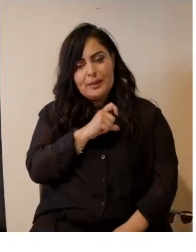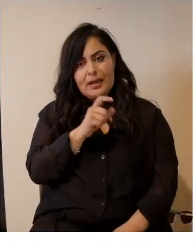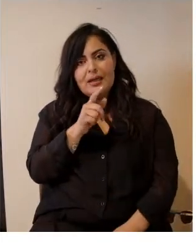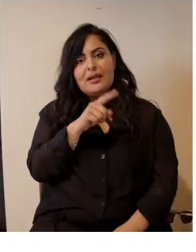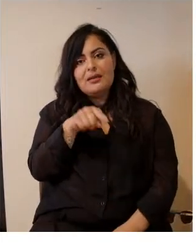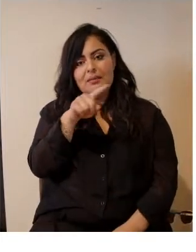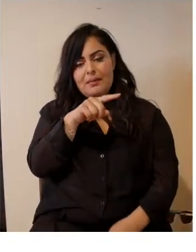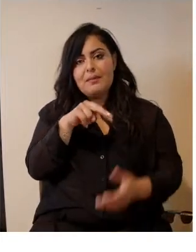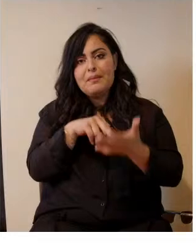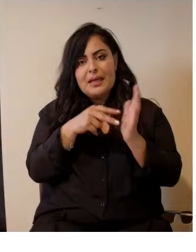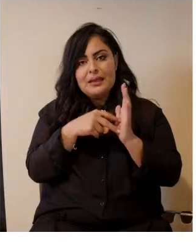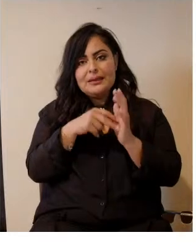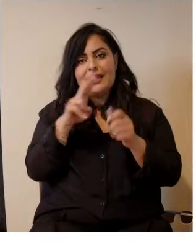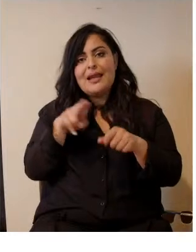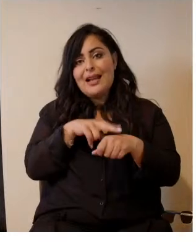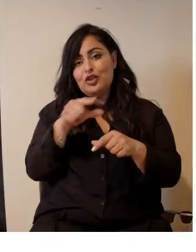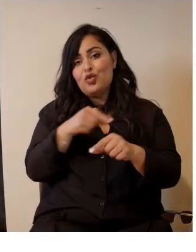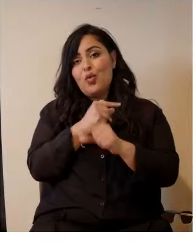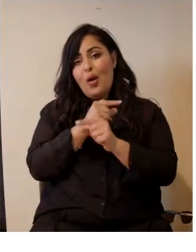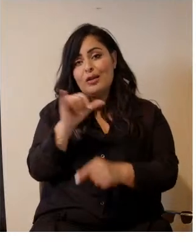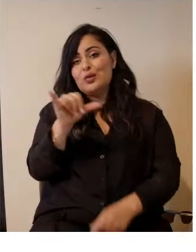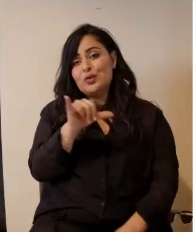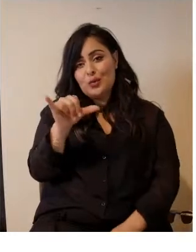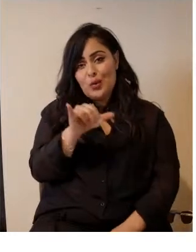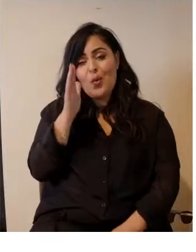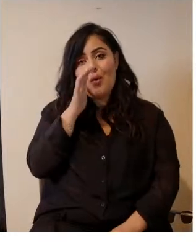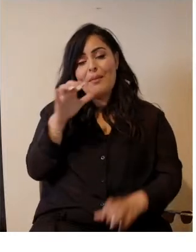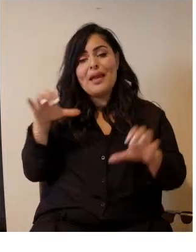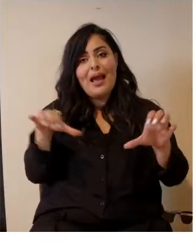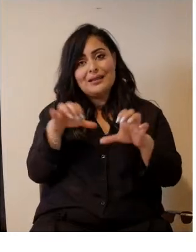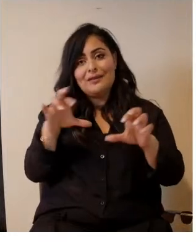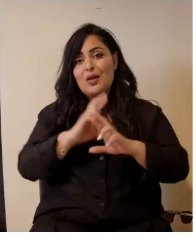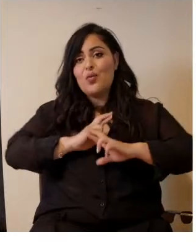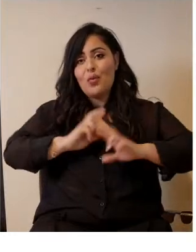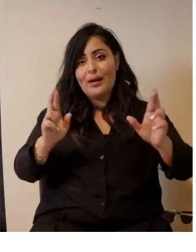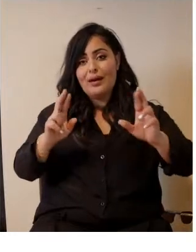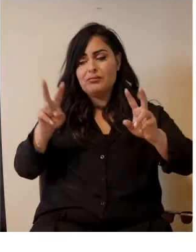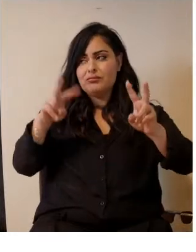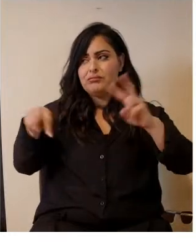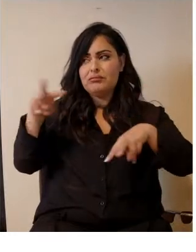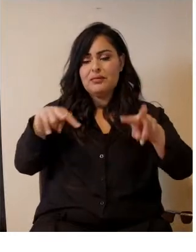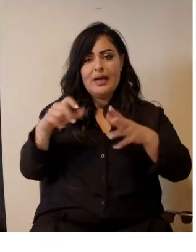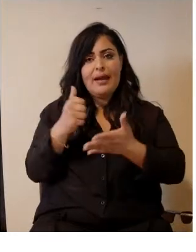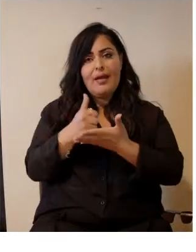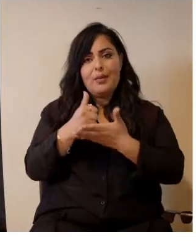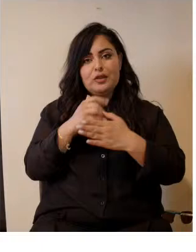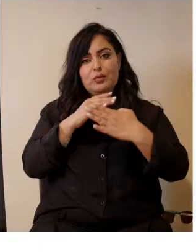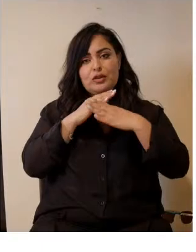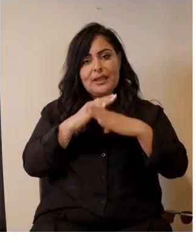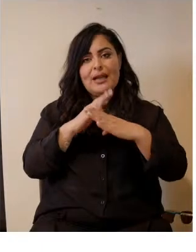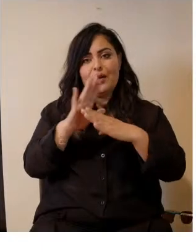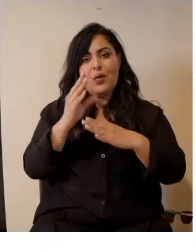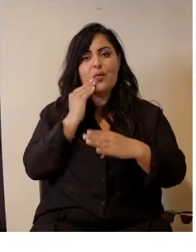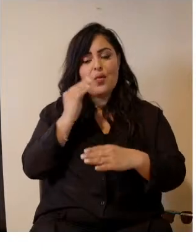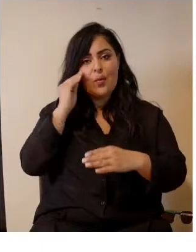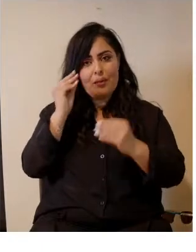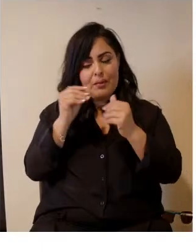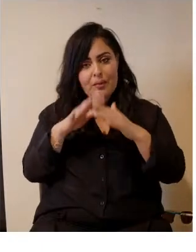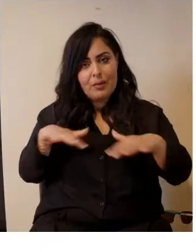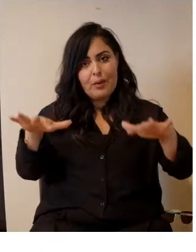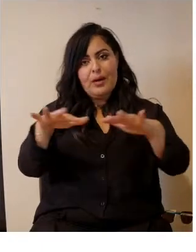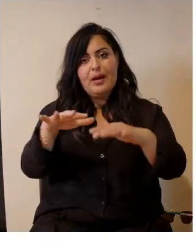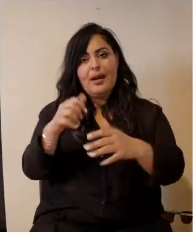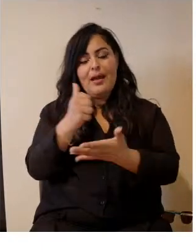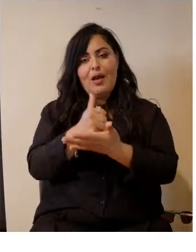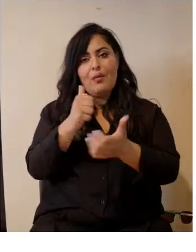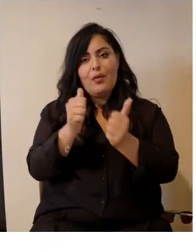That includes the National Guard. They are actively in place now, and they are helping to protect assets and to help